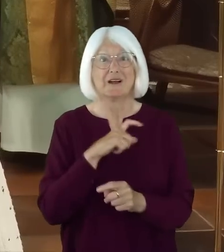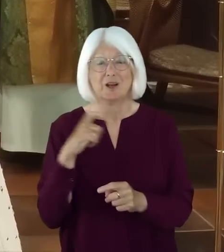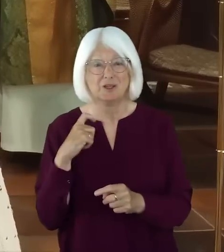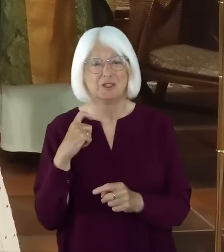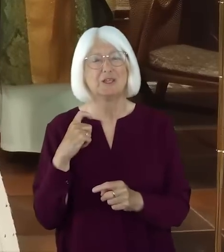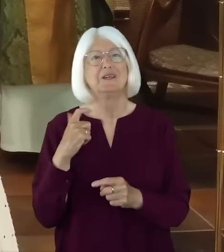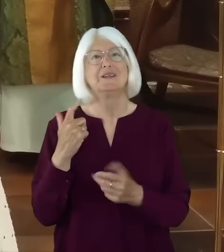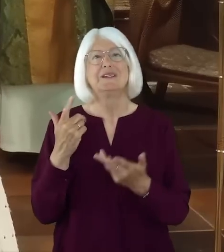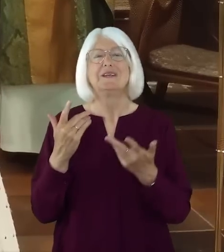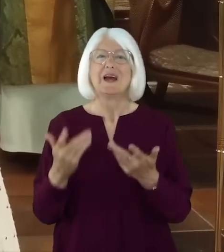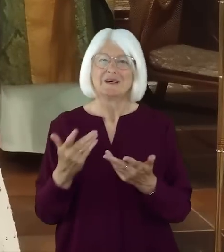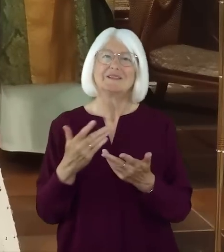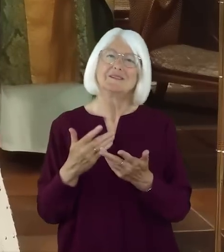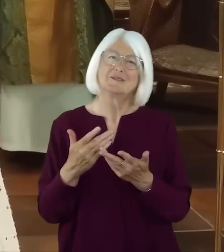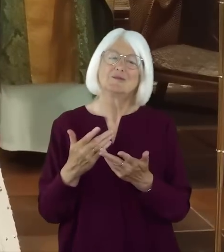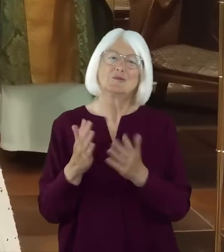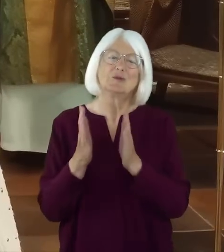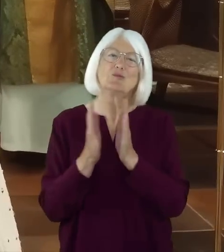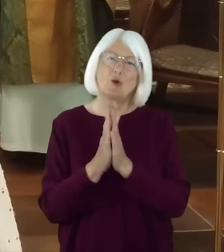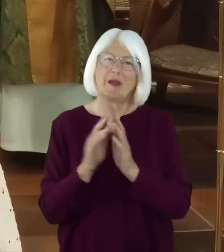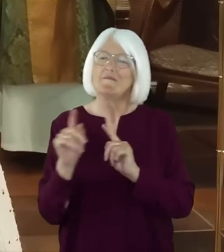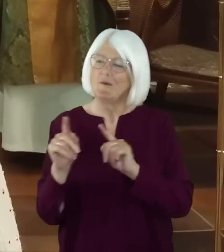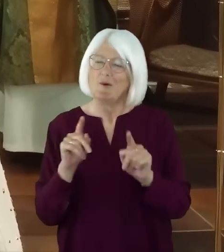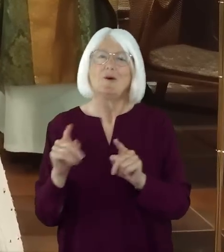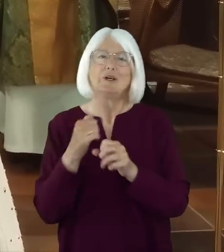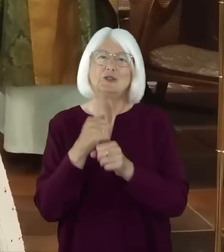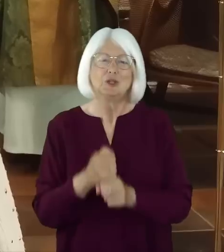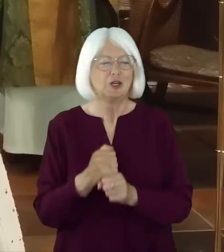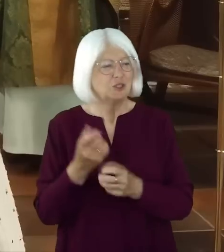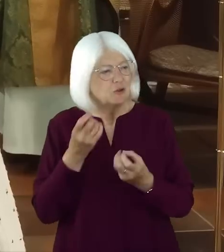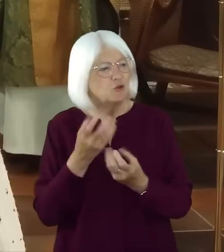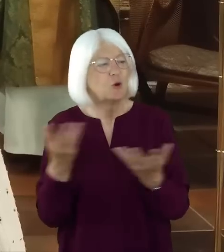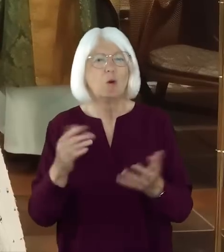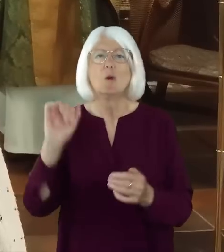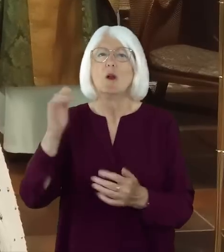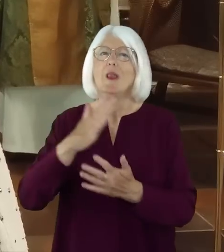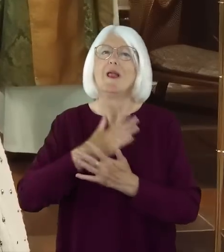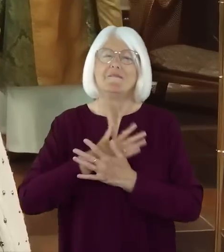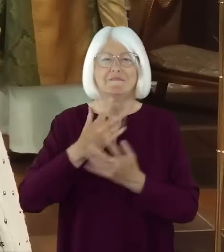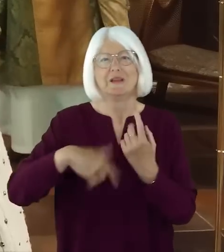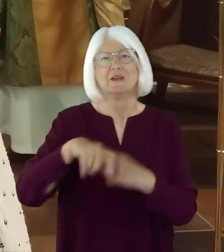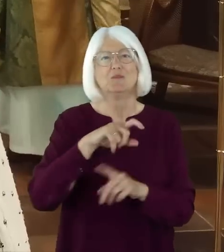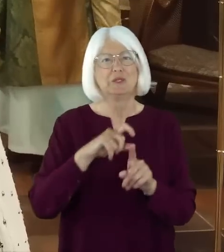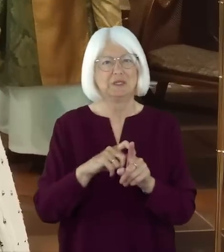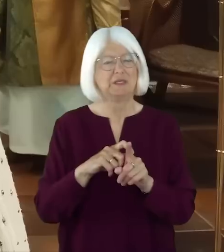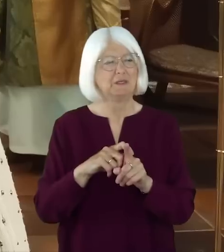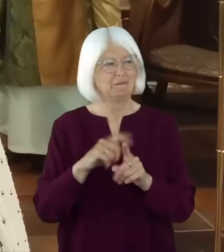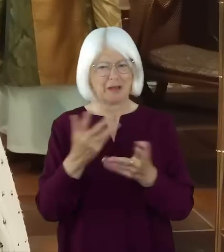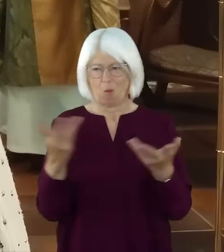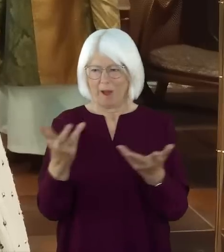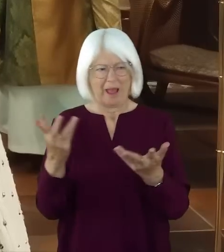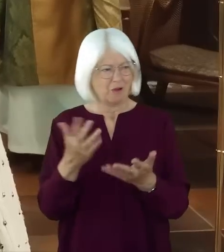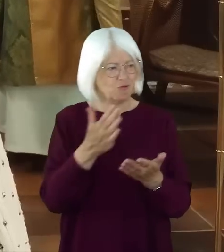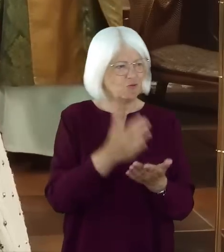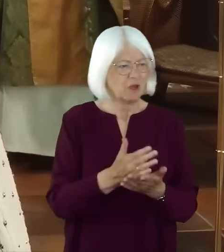Faith's, that they may show your love to their community and be places where trust and hope are